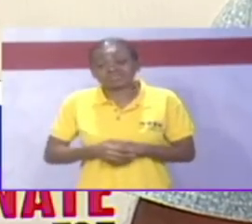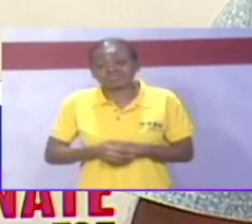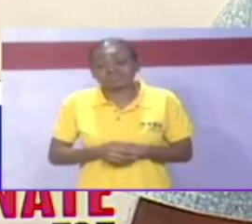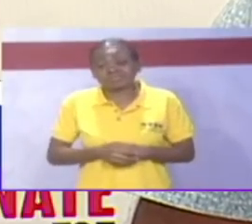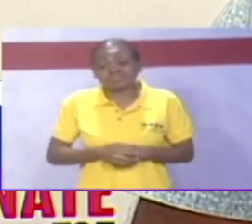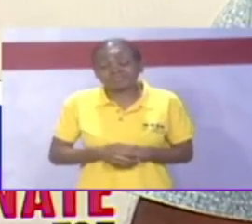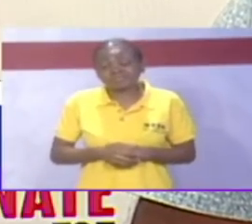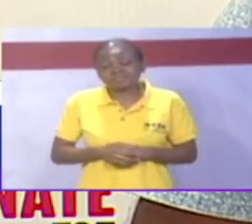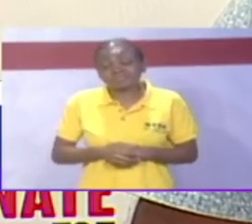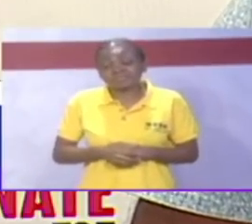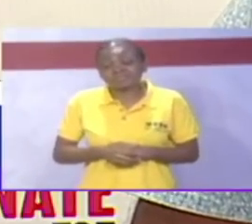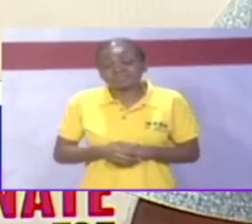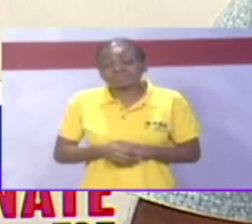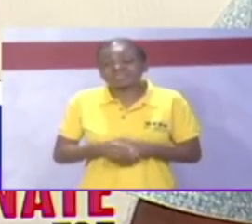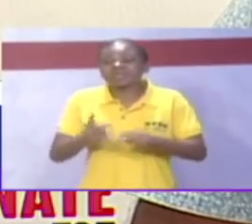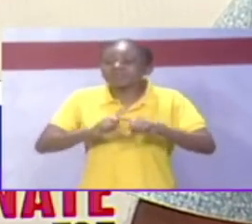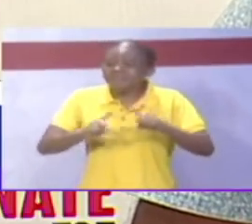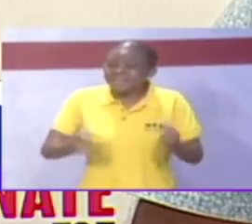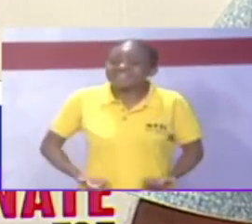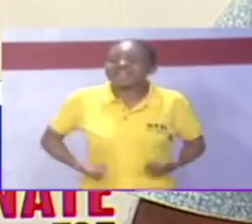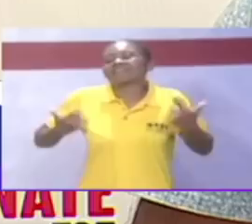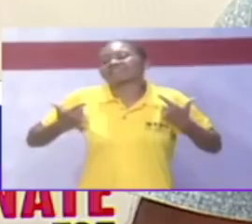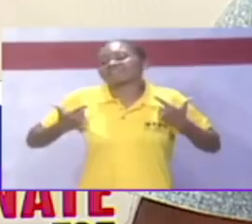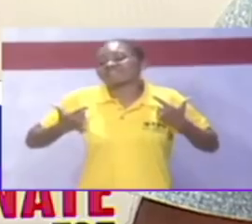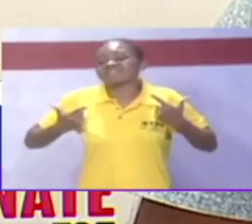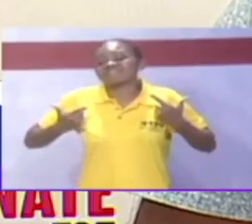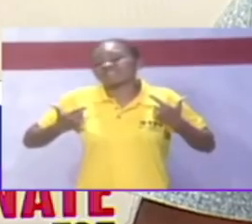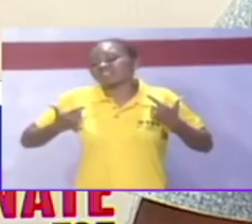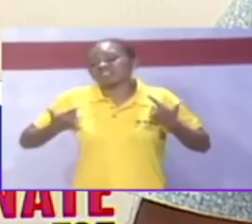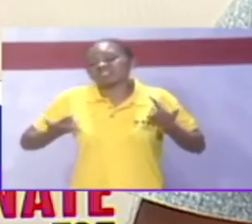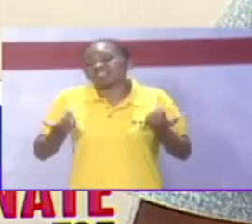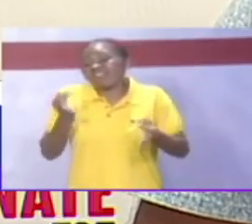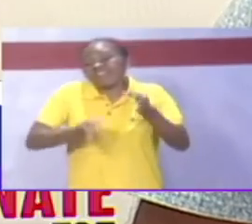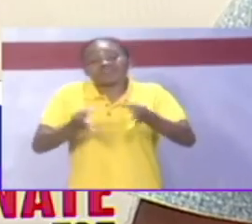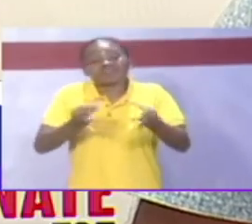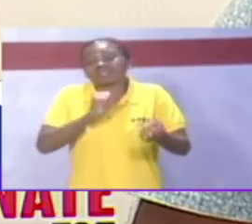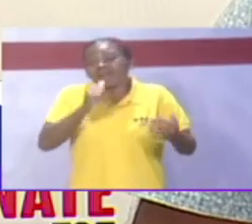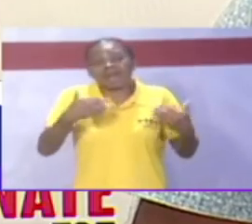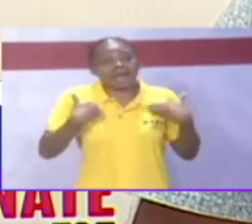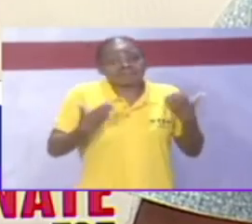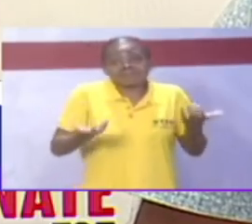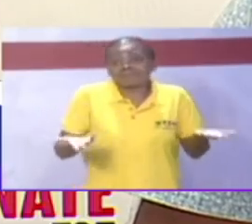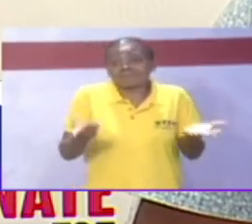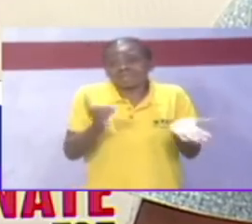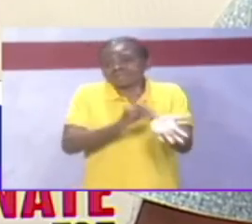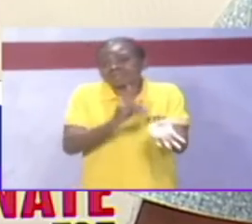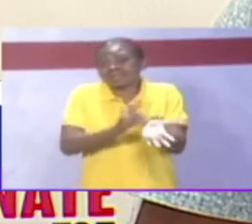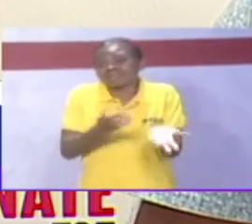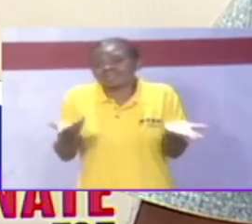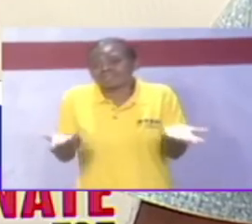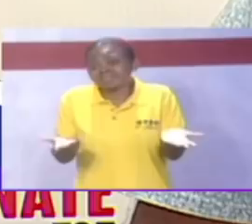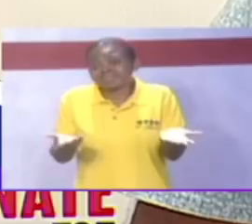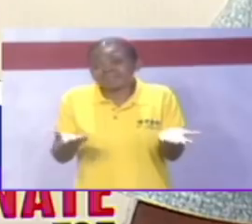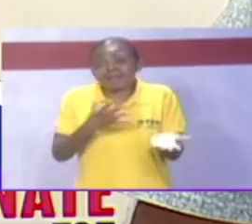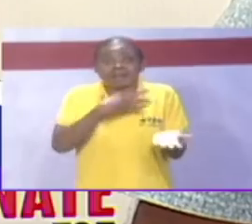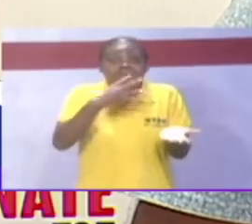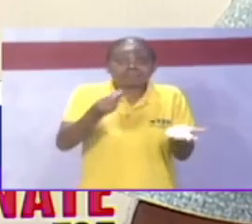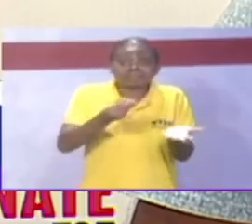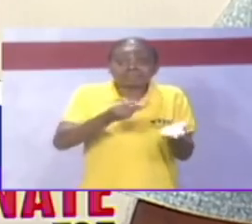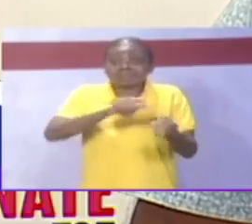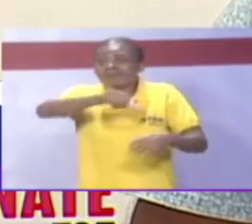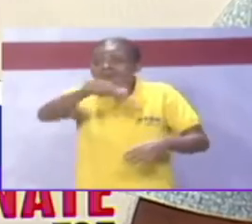But I'm alive. If it wasn't for the doctors and that parallel healthcare